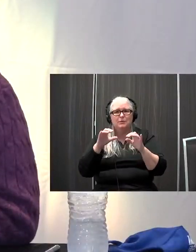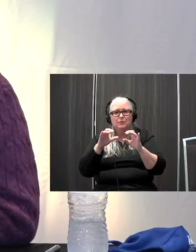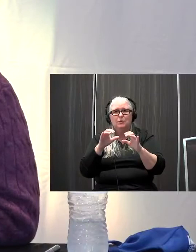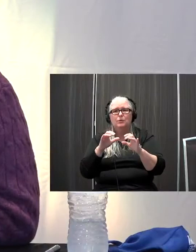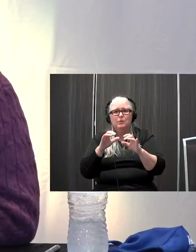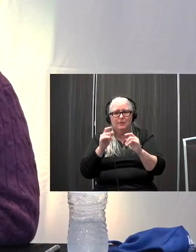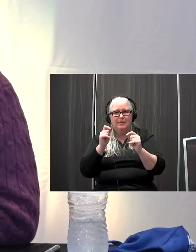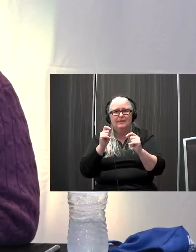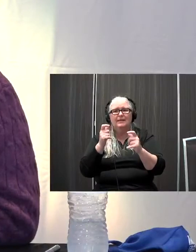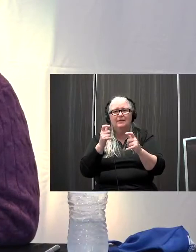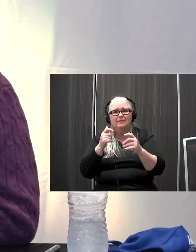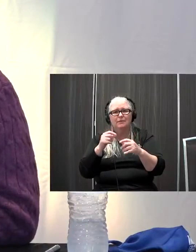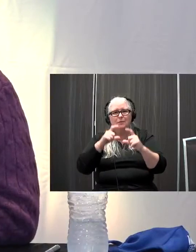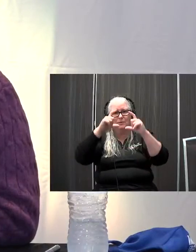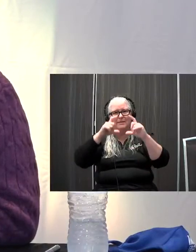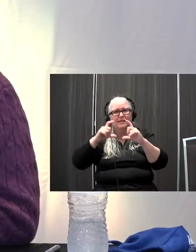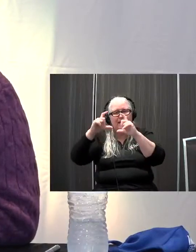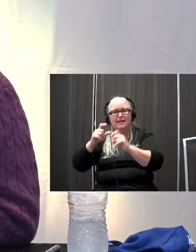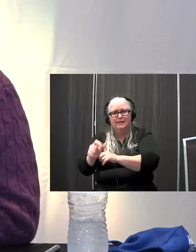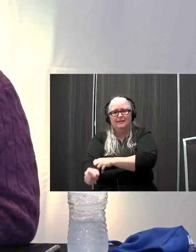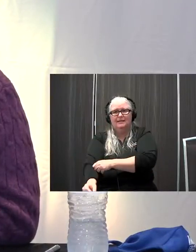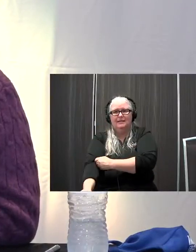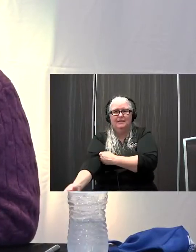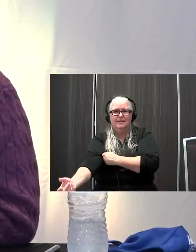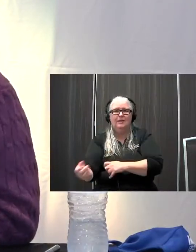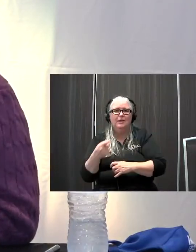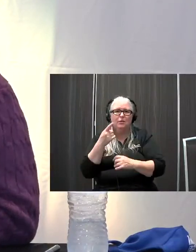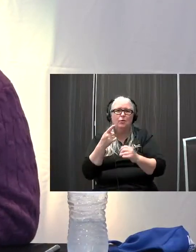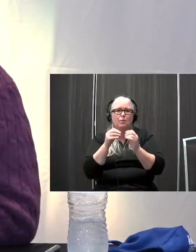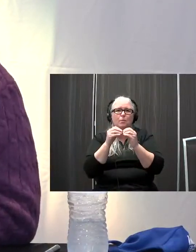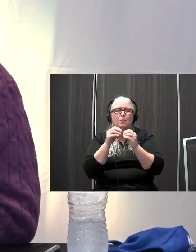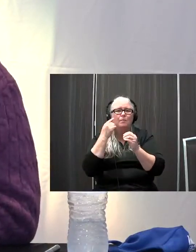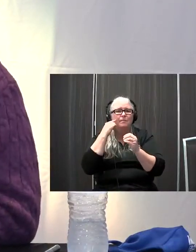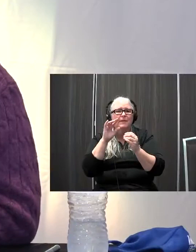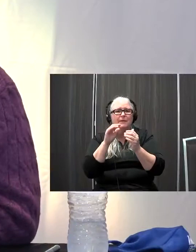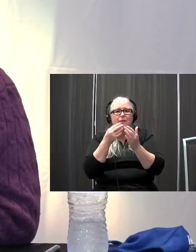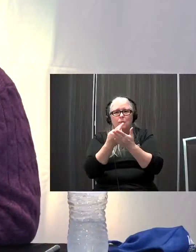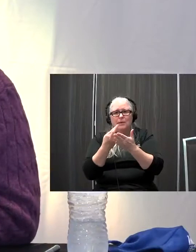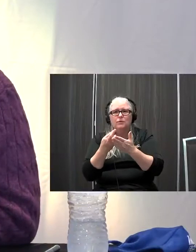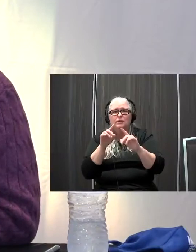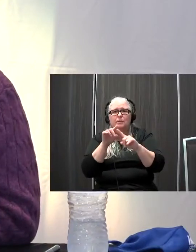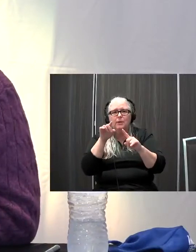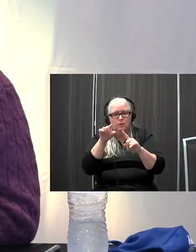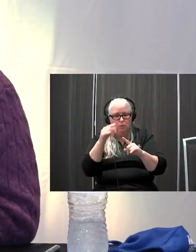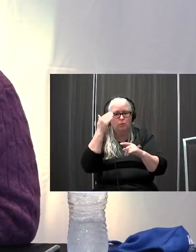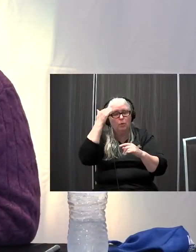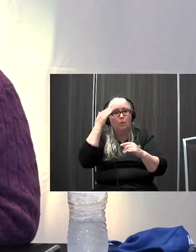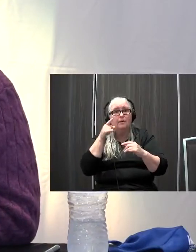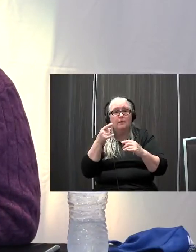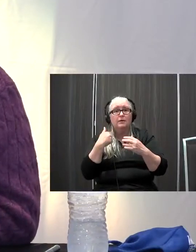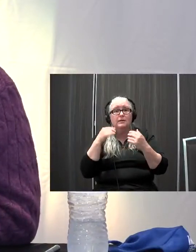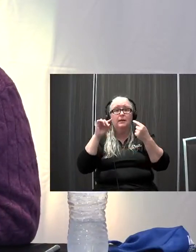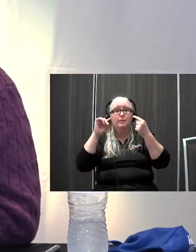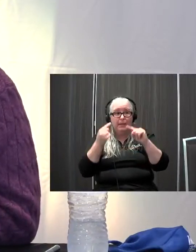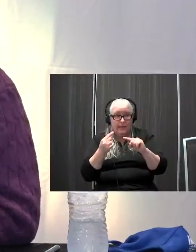few slides that they're really more for resources anyway, just so that you do know that there is a pain assessment for kids